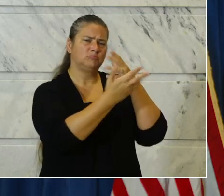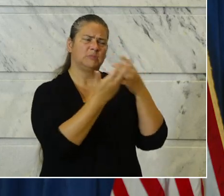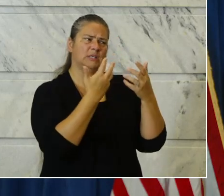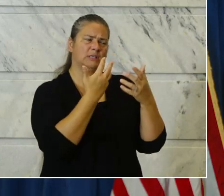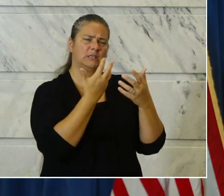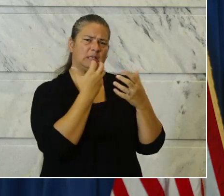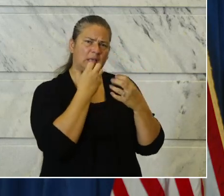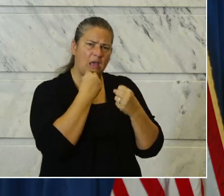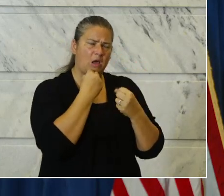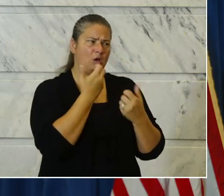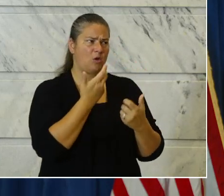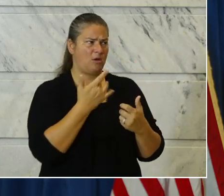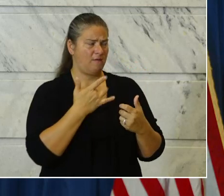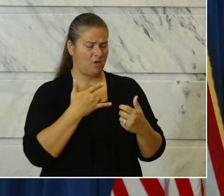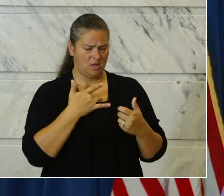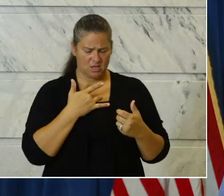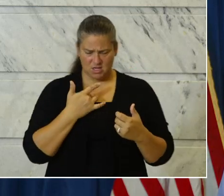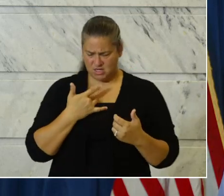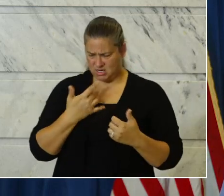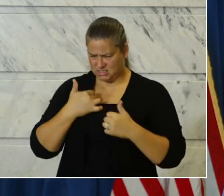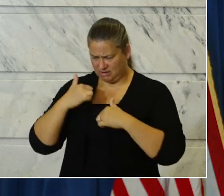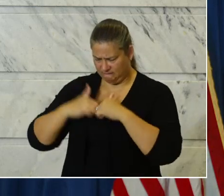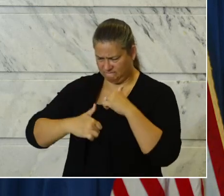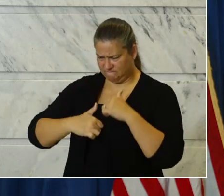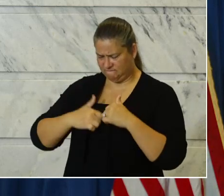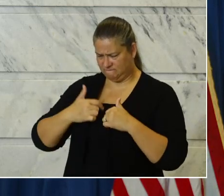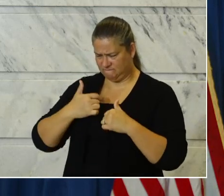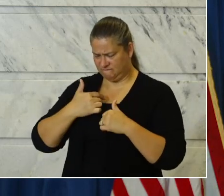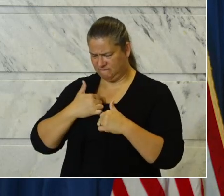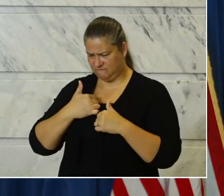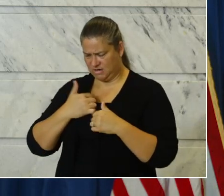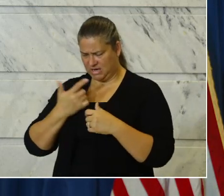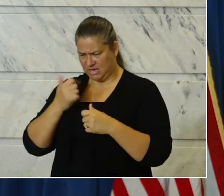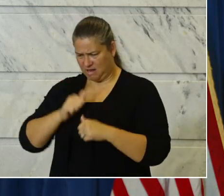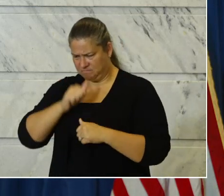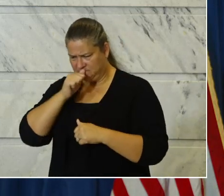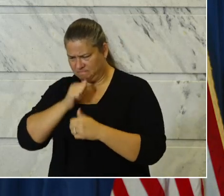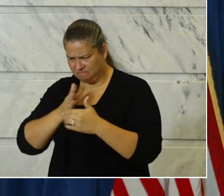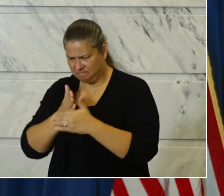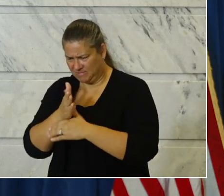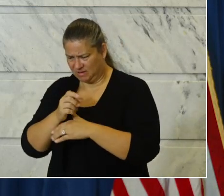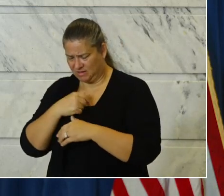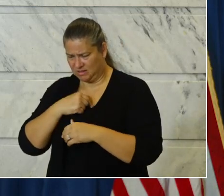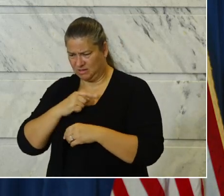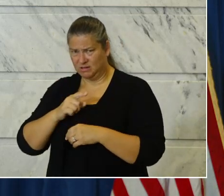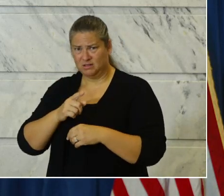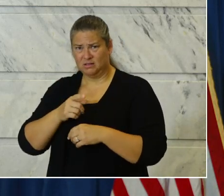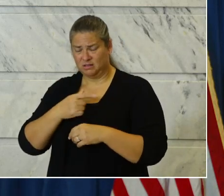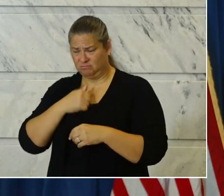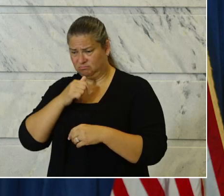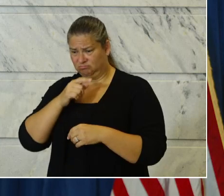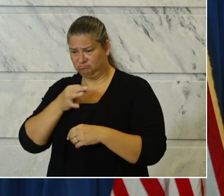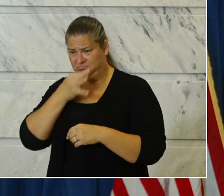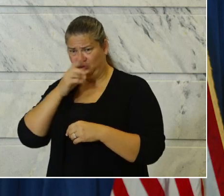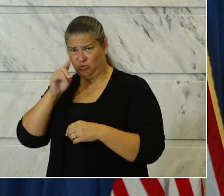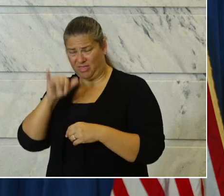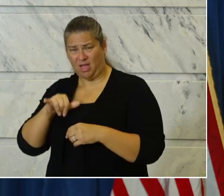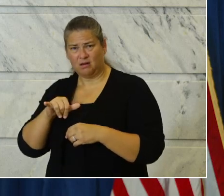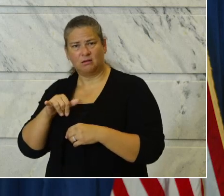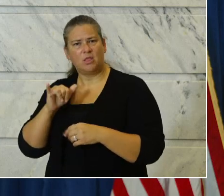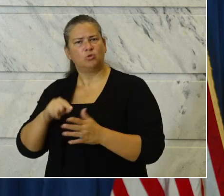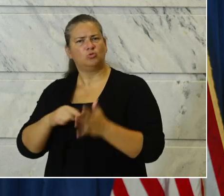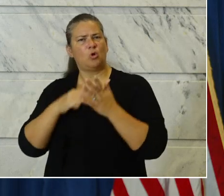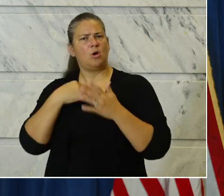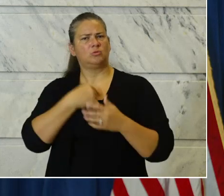when our resilience is tested, it says a lot about who we are. So let's make sure we continue to mask up and do it right. Today's